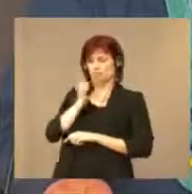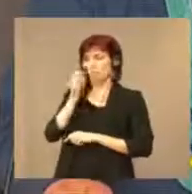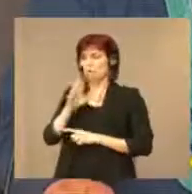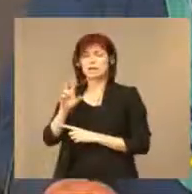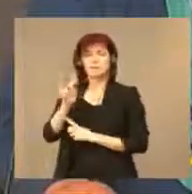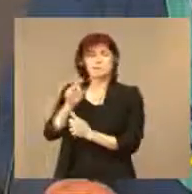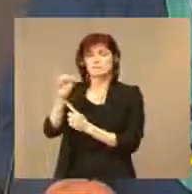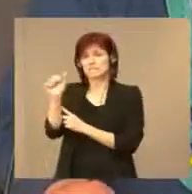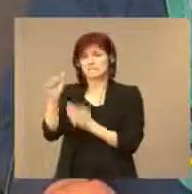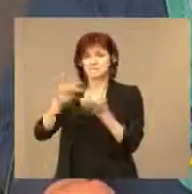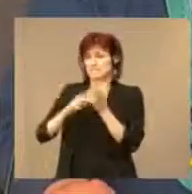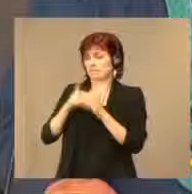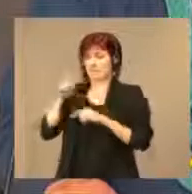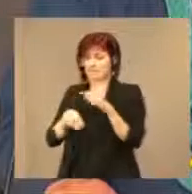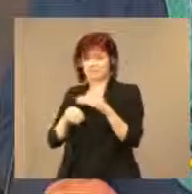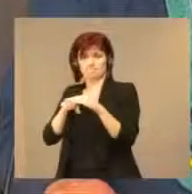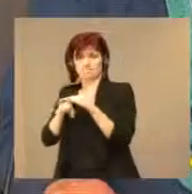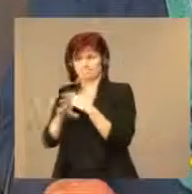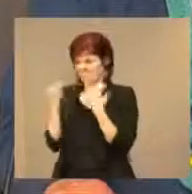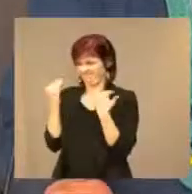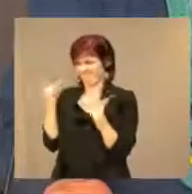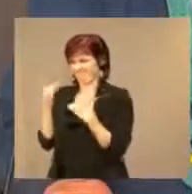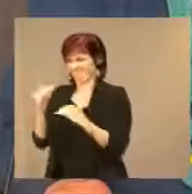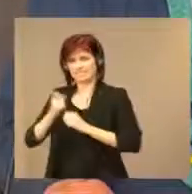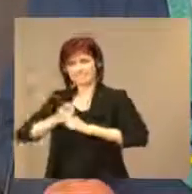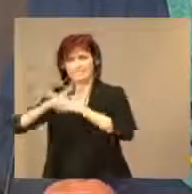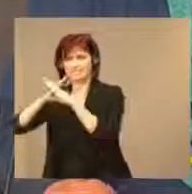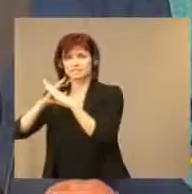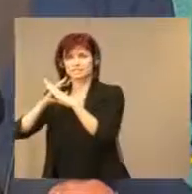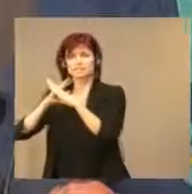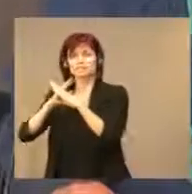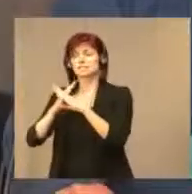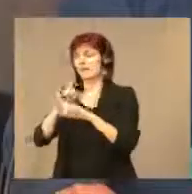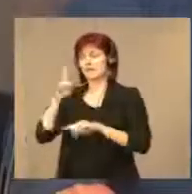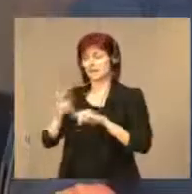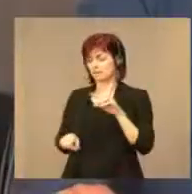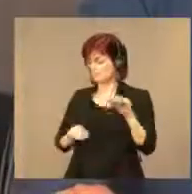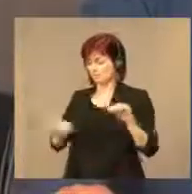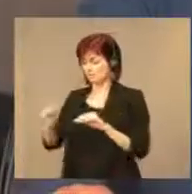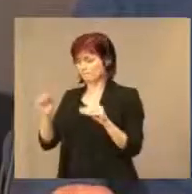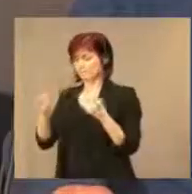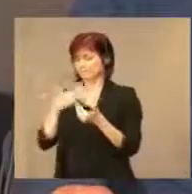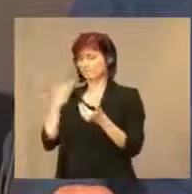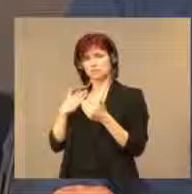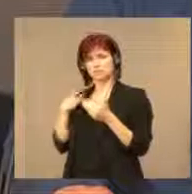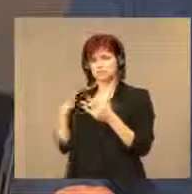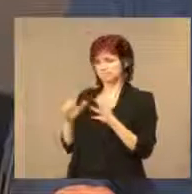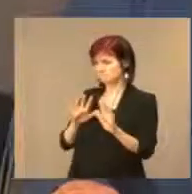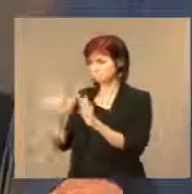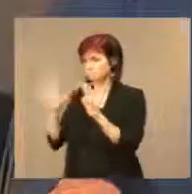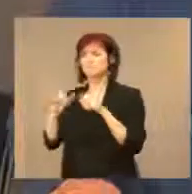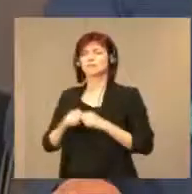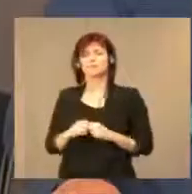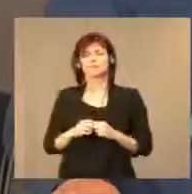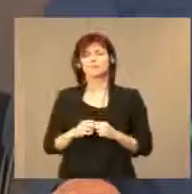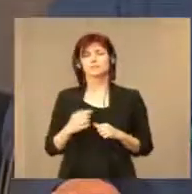a disability that limits them in terms of their mobility. So what I think I have seen in the years